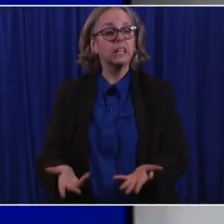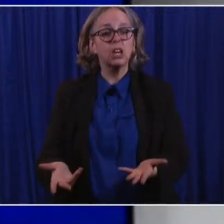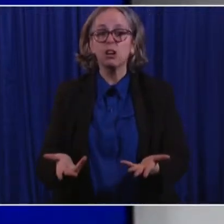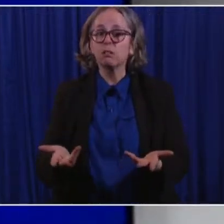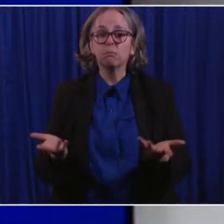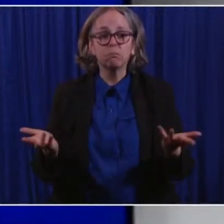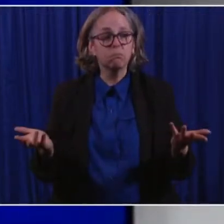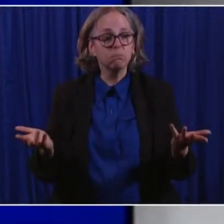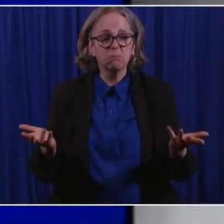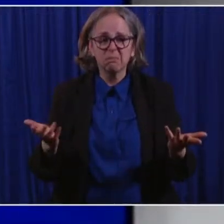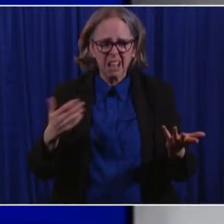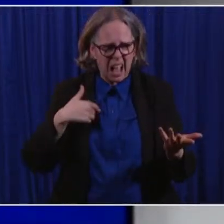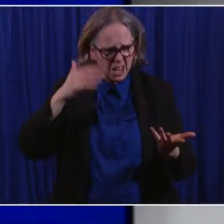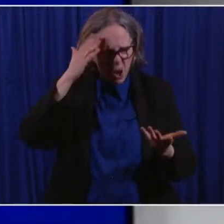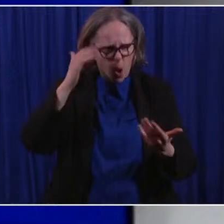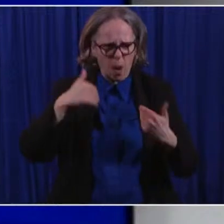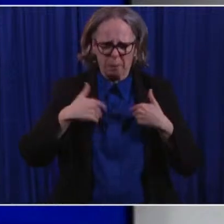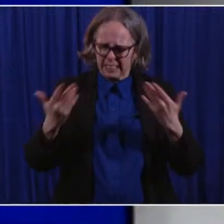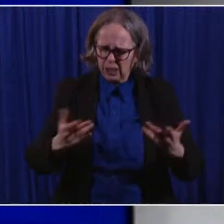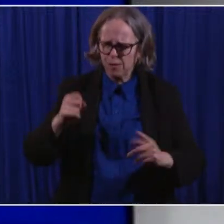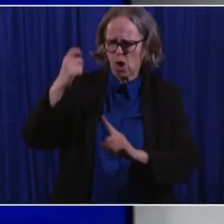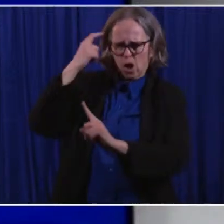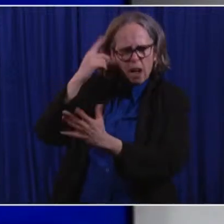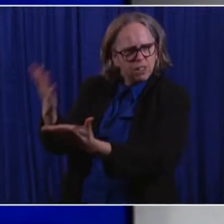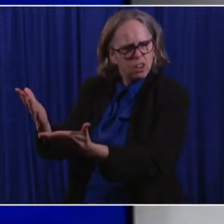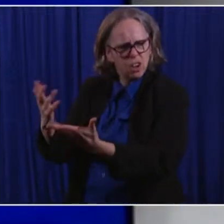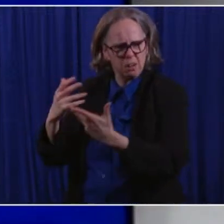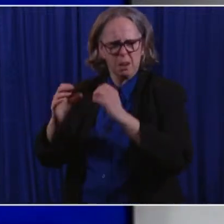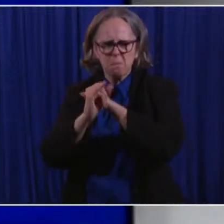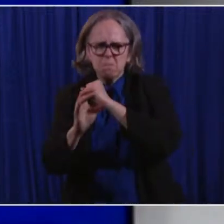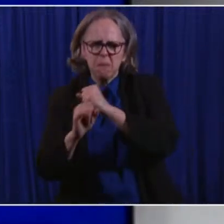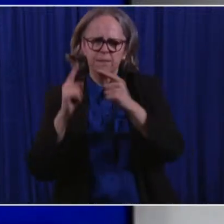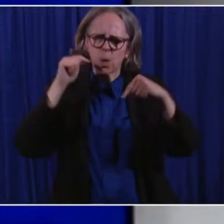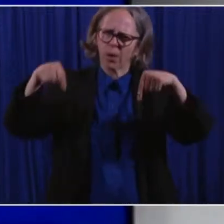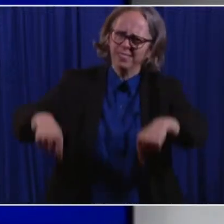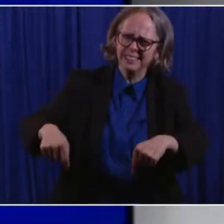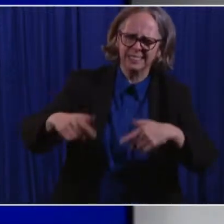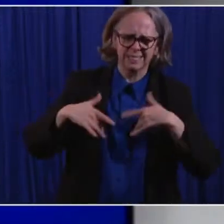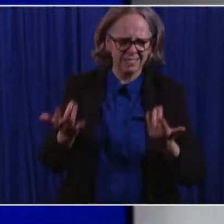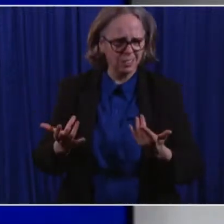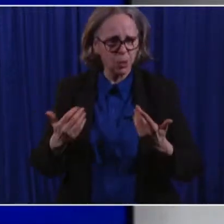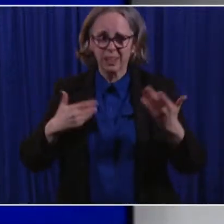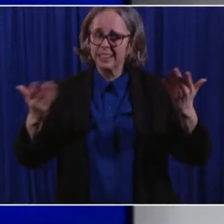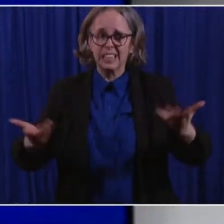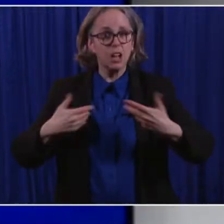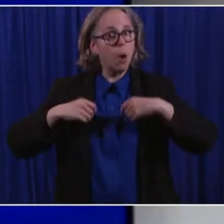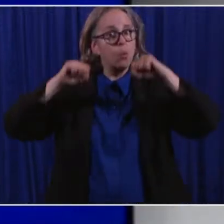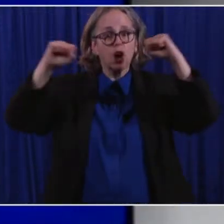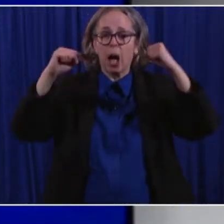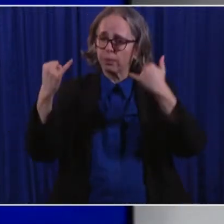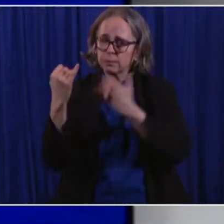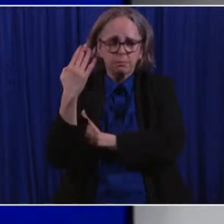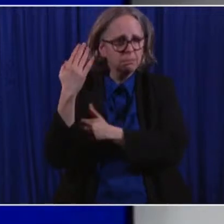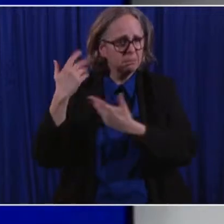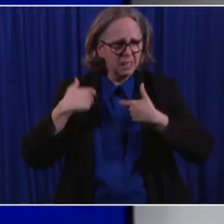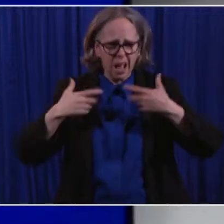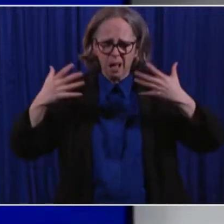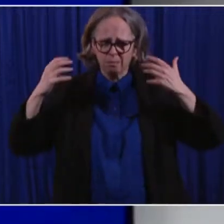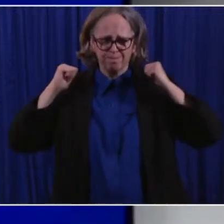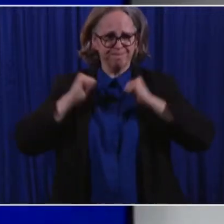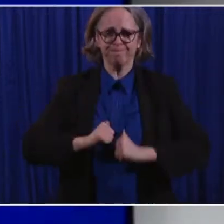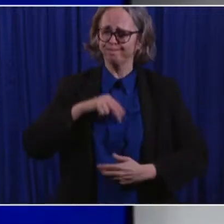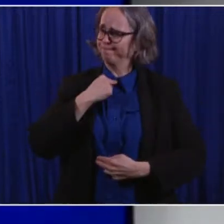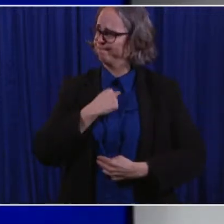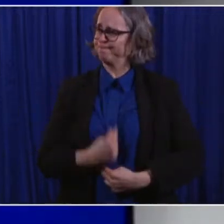here with you, Governor, and your lovely wife. So I got my workout in, put my suit and jacket on, and here I am. So it doesn't